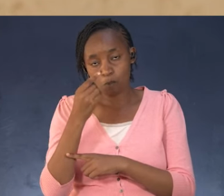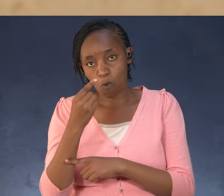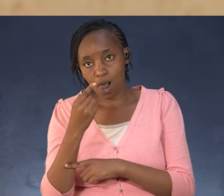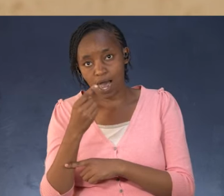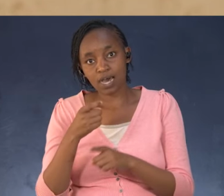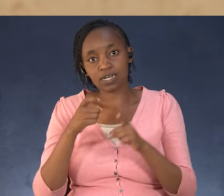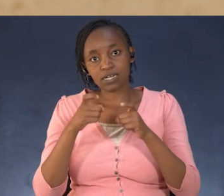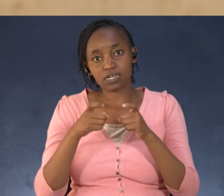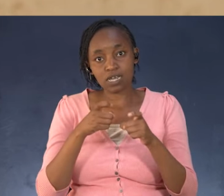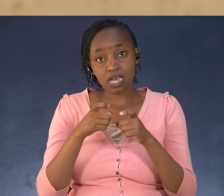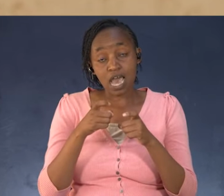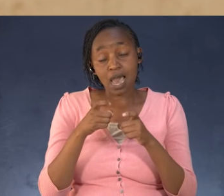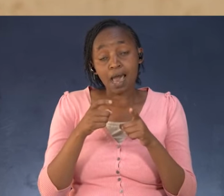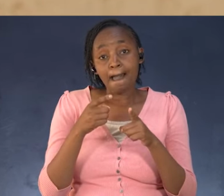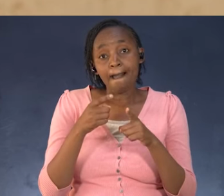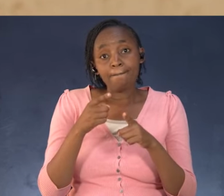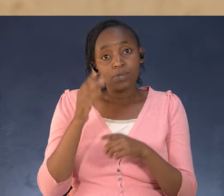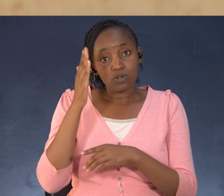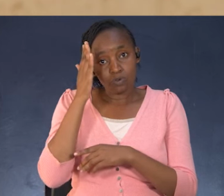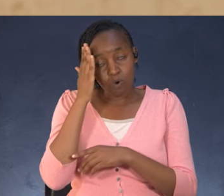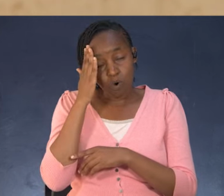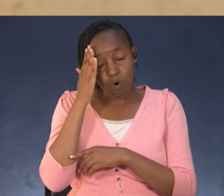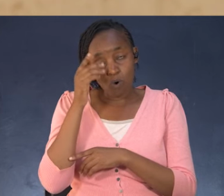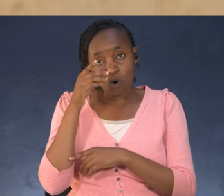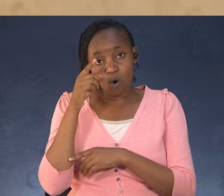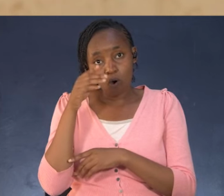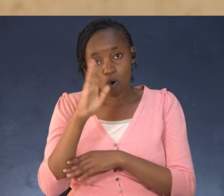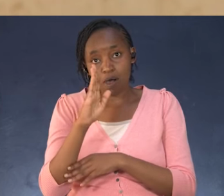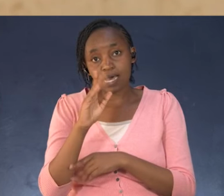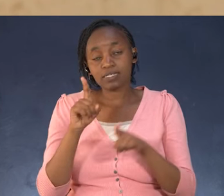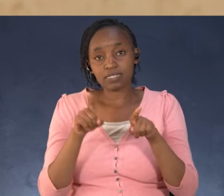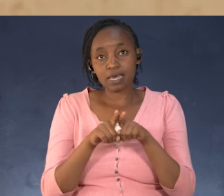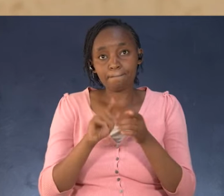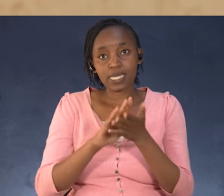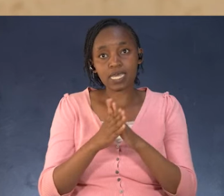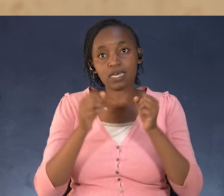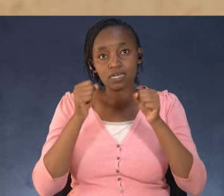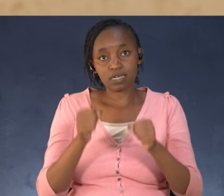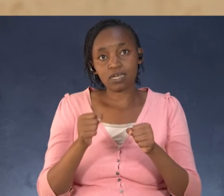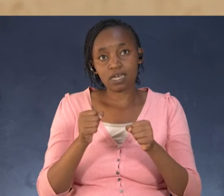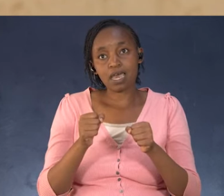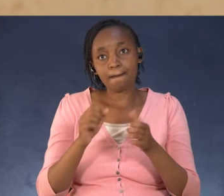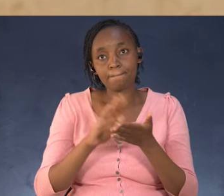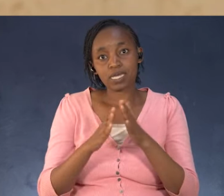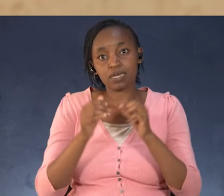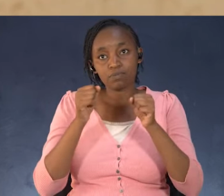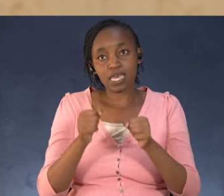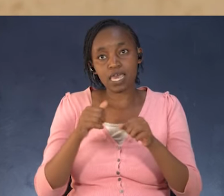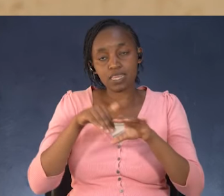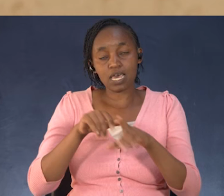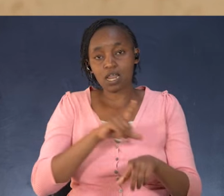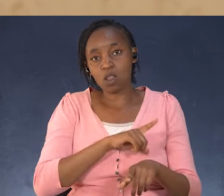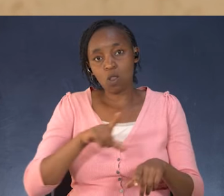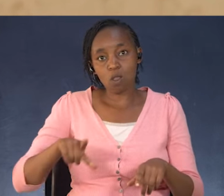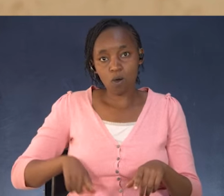other one? Not only did they know God, they also became strong in the Lord. They were